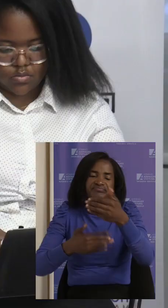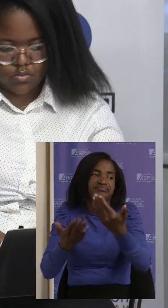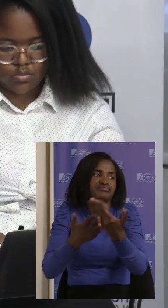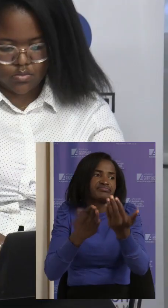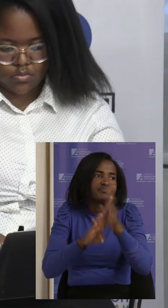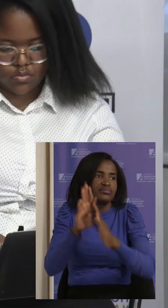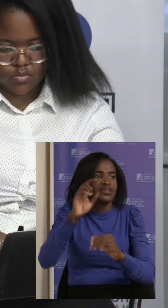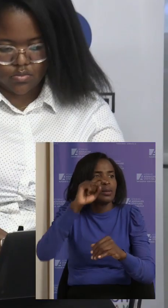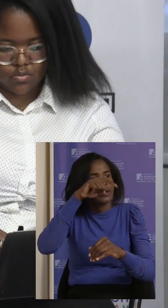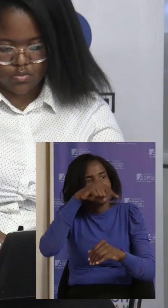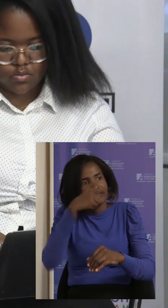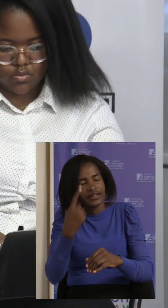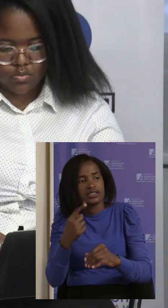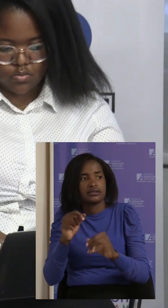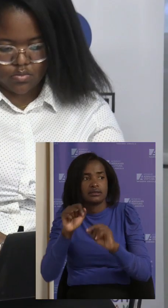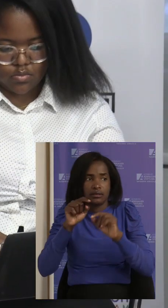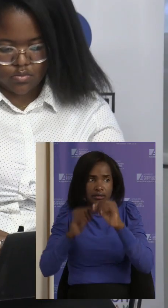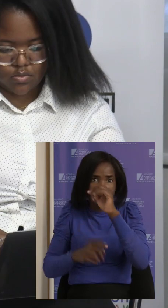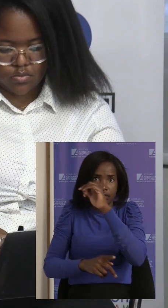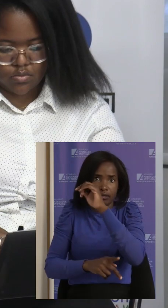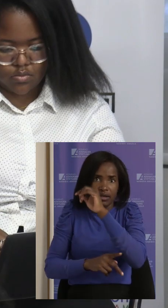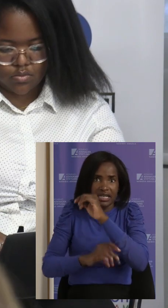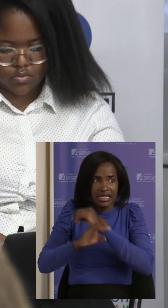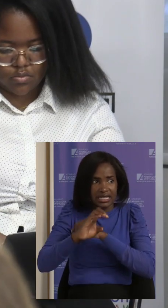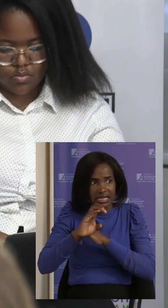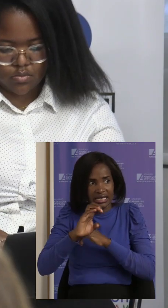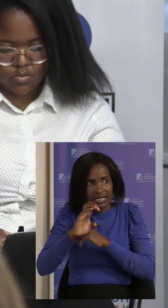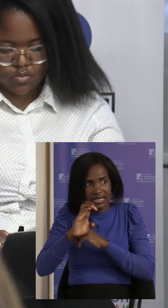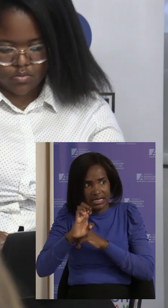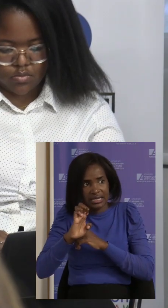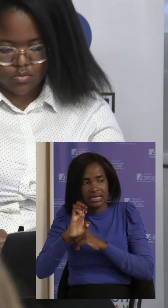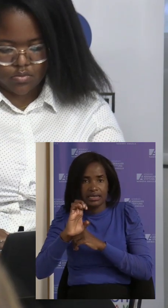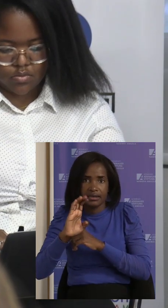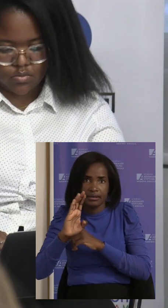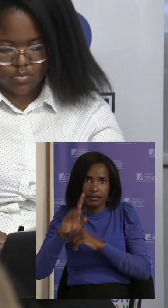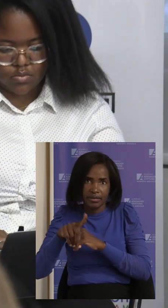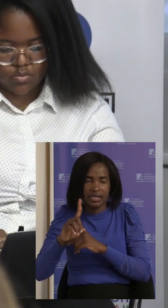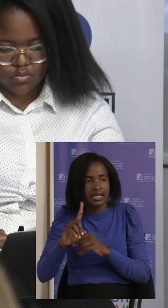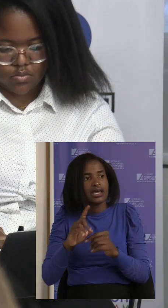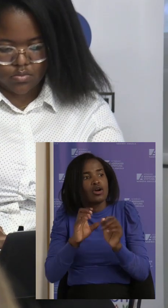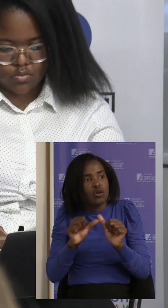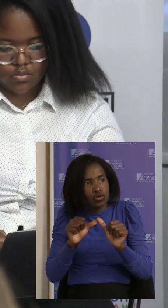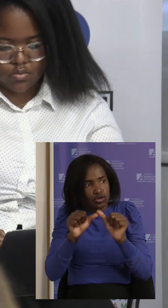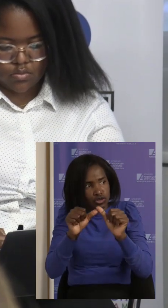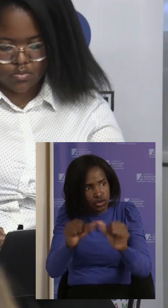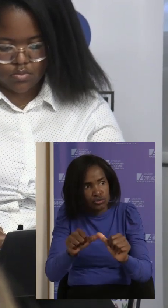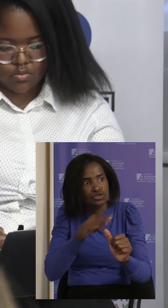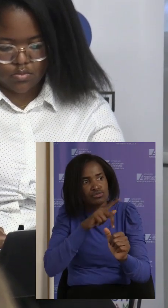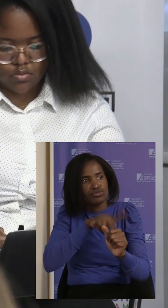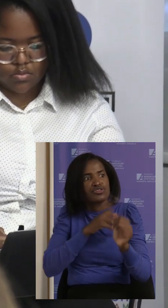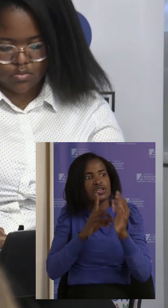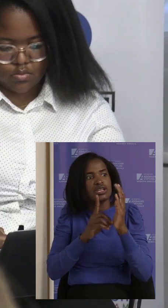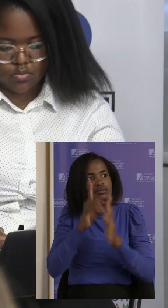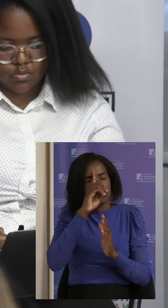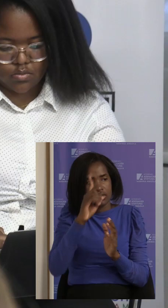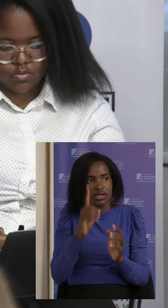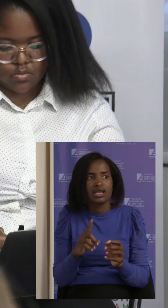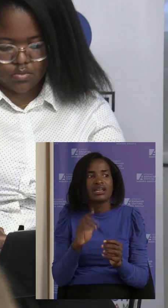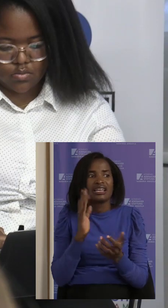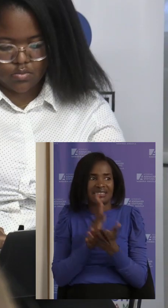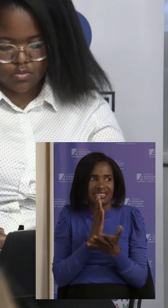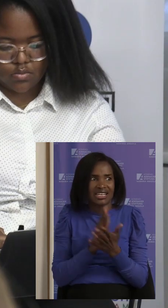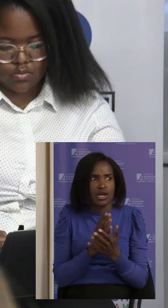the other elements are there as well. CPD, yes, continuous professional development for our teachers, the teacher-learner ratio, I